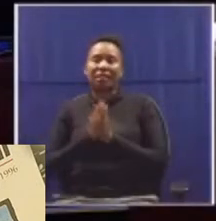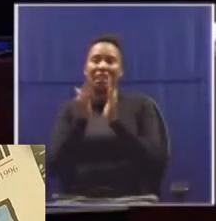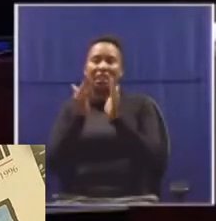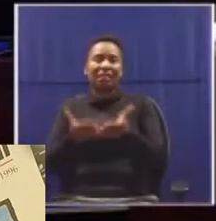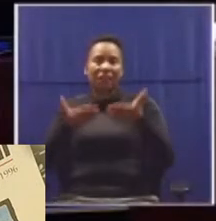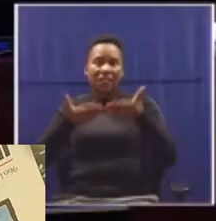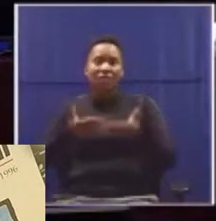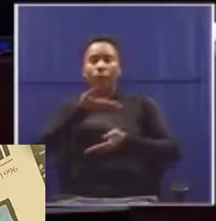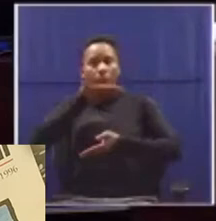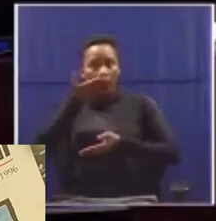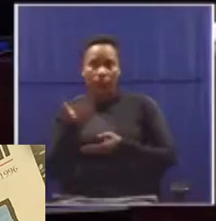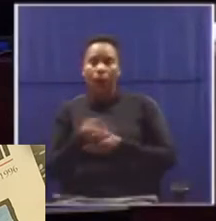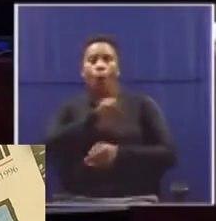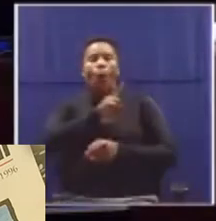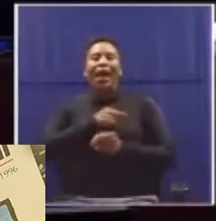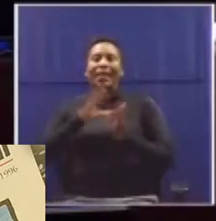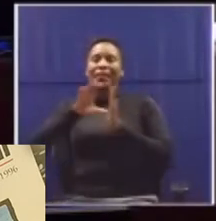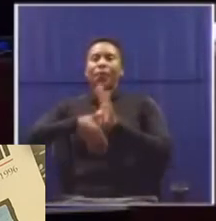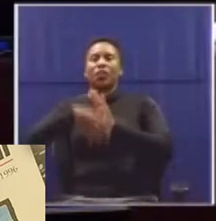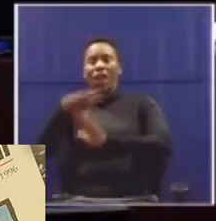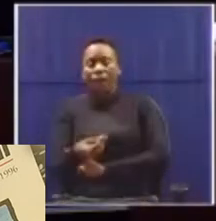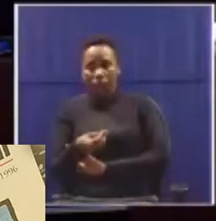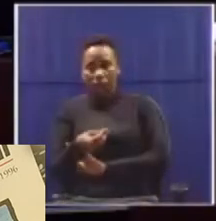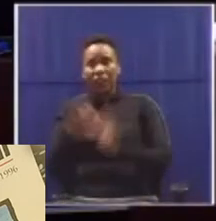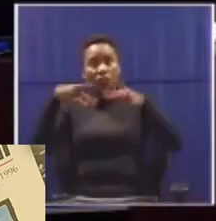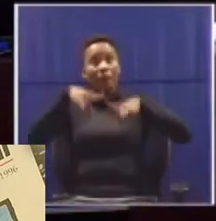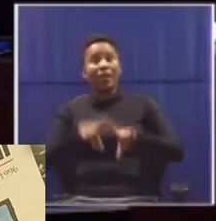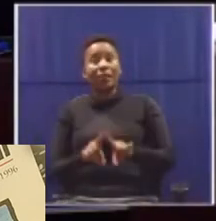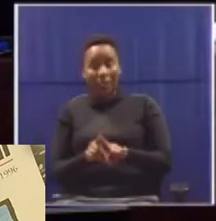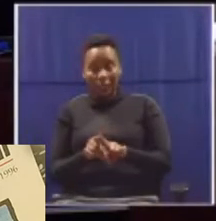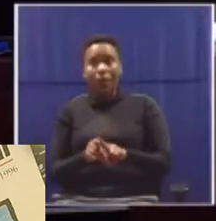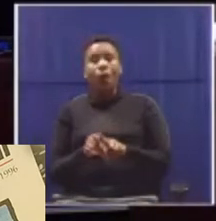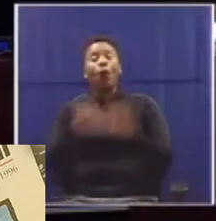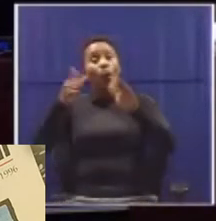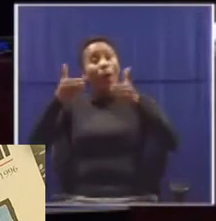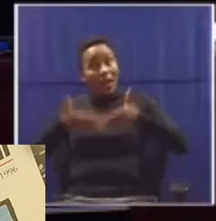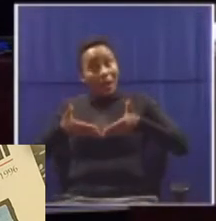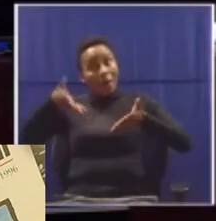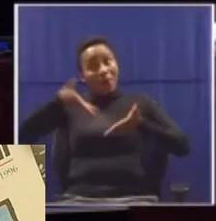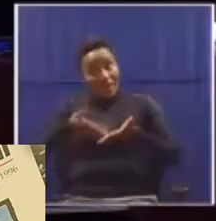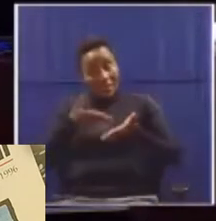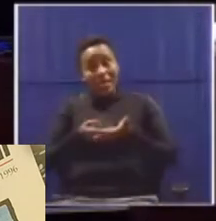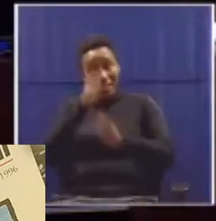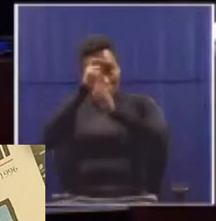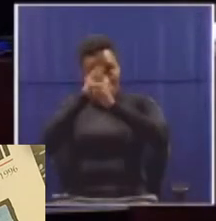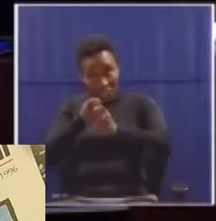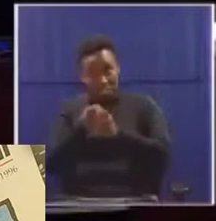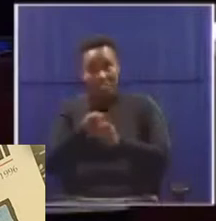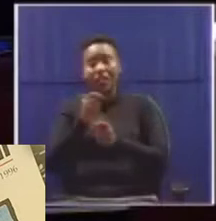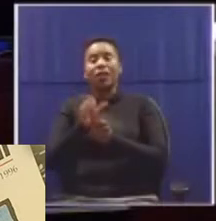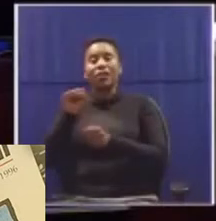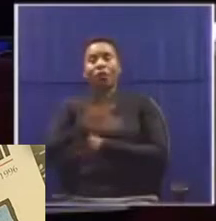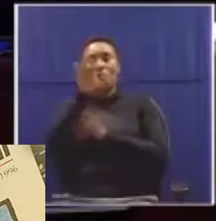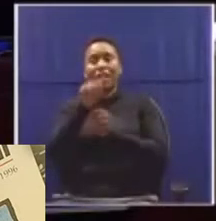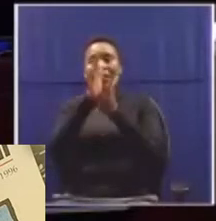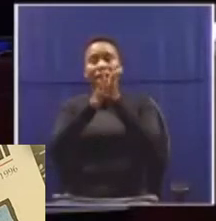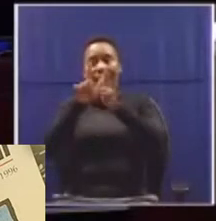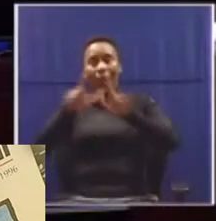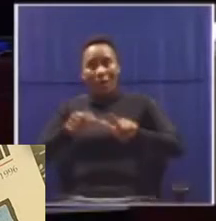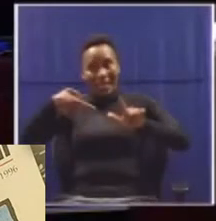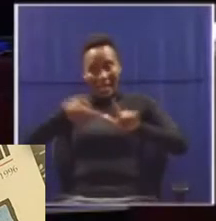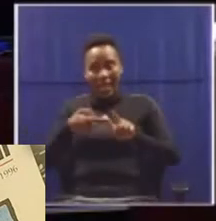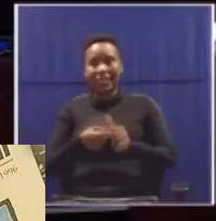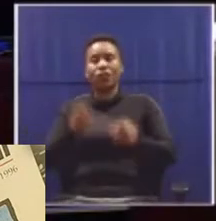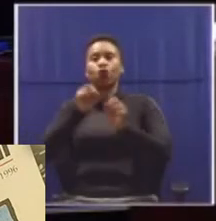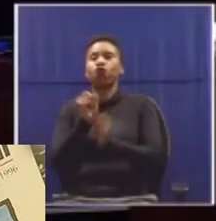disability chairperson we must take this step and we welcome the recognition of South African sign language as our 12th